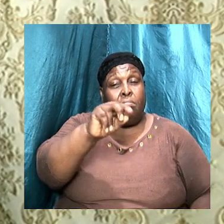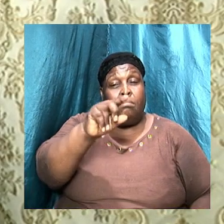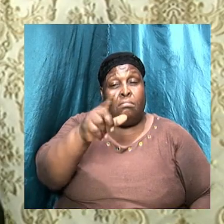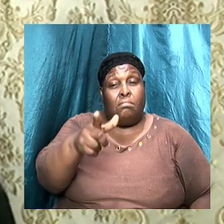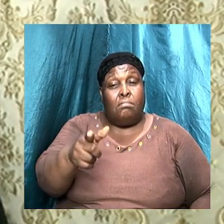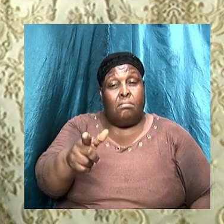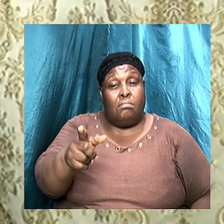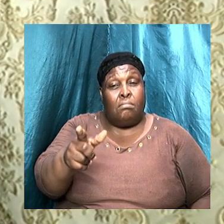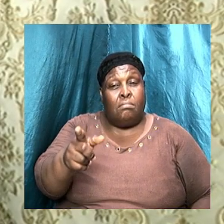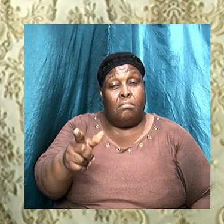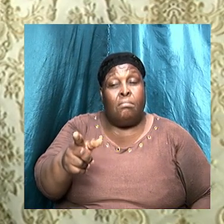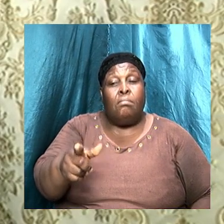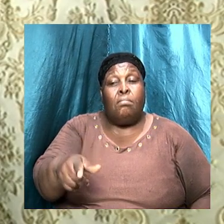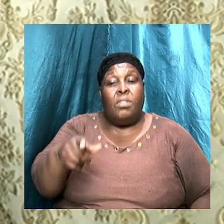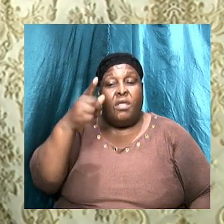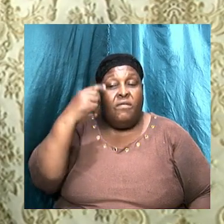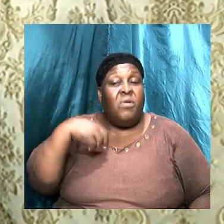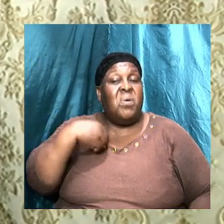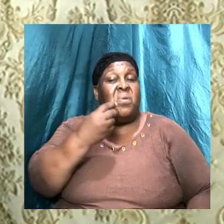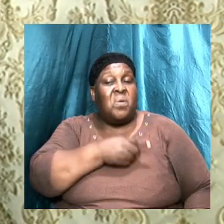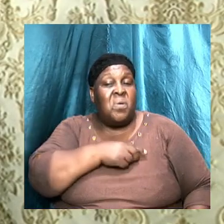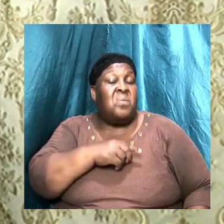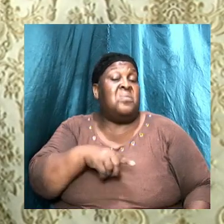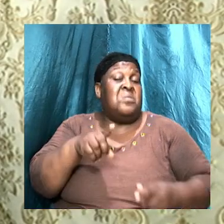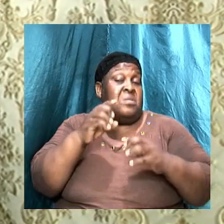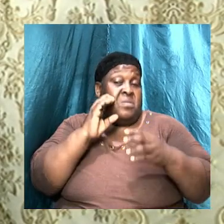for our conversation